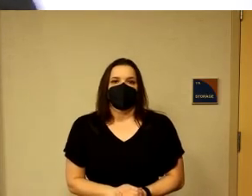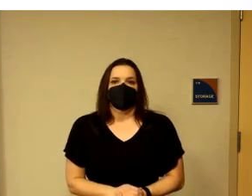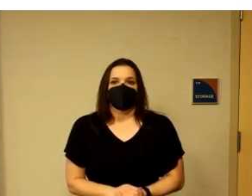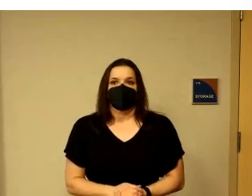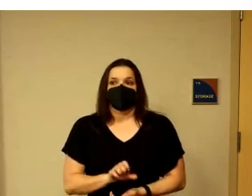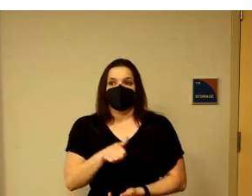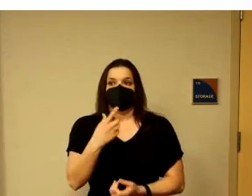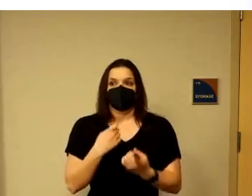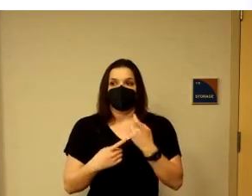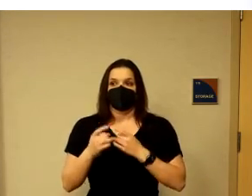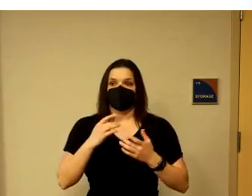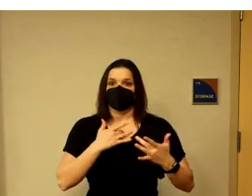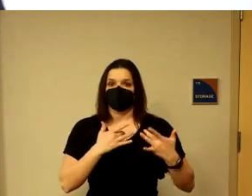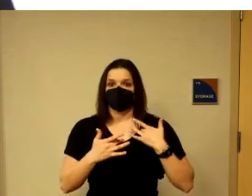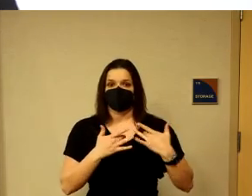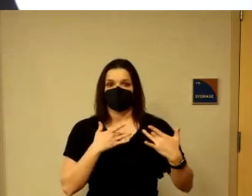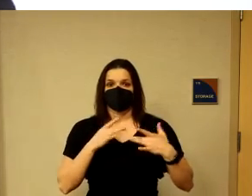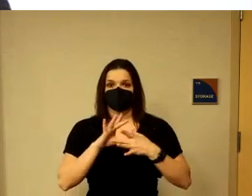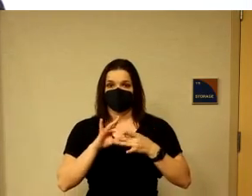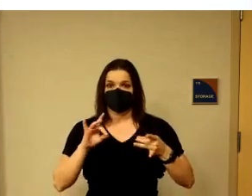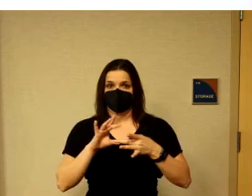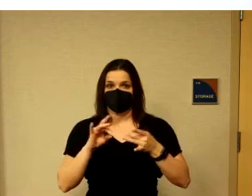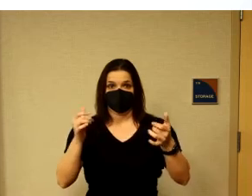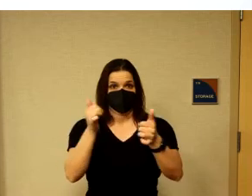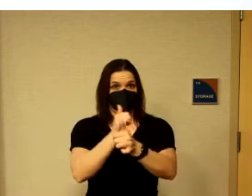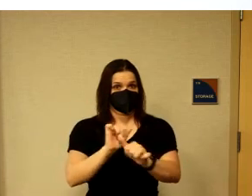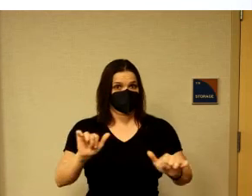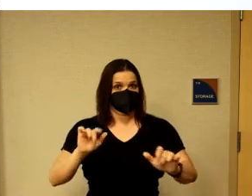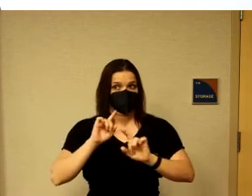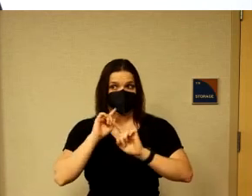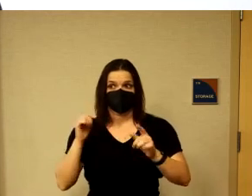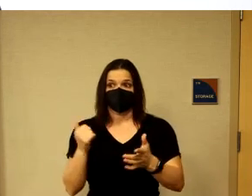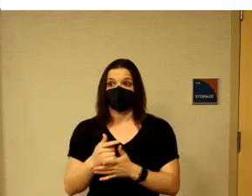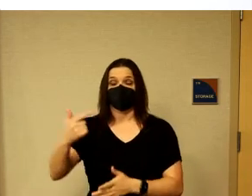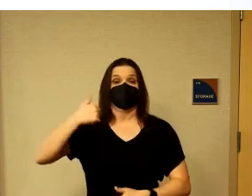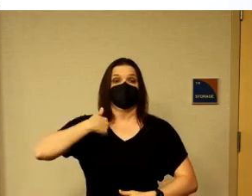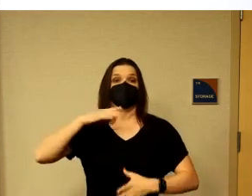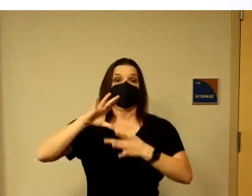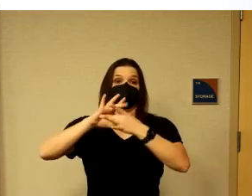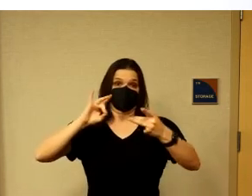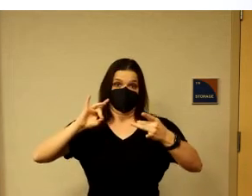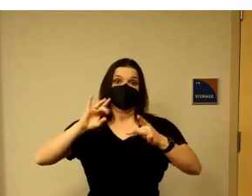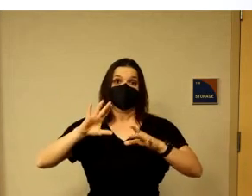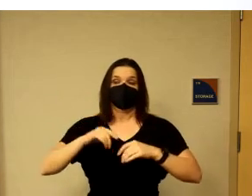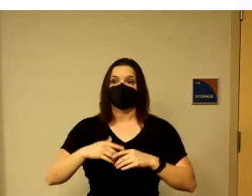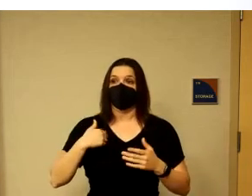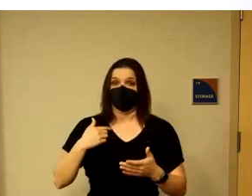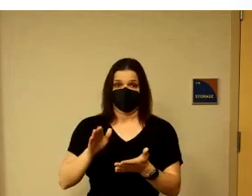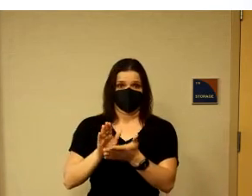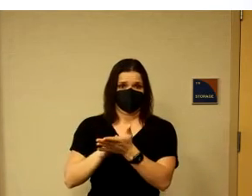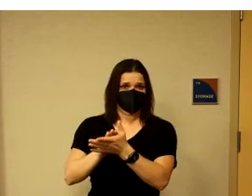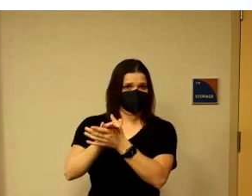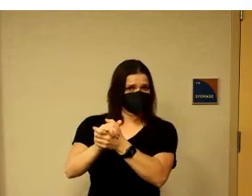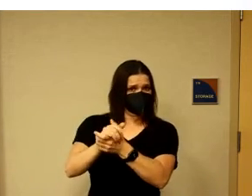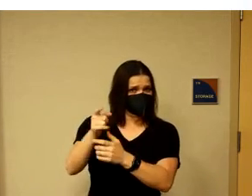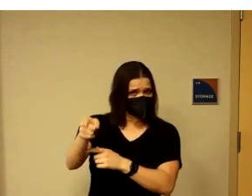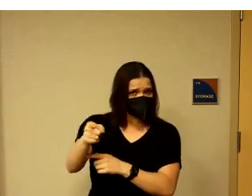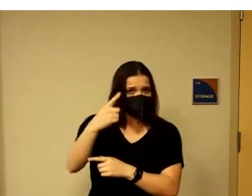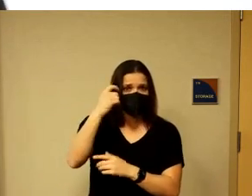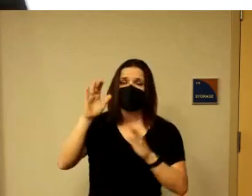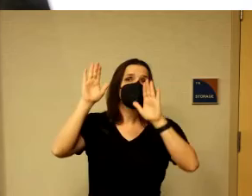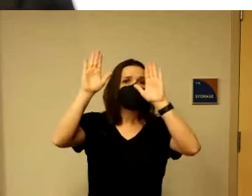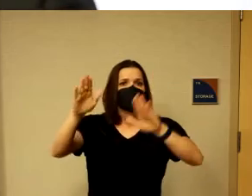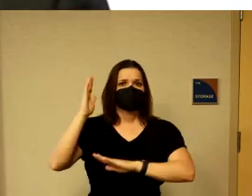Any other questions, concerns, statements? Anything I can answer? I have a statement. I just want to commend you and